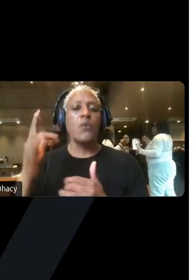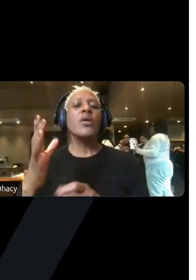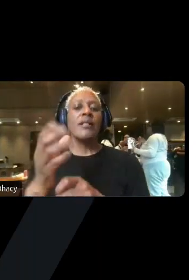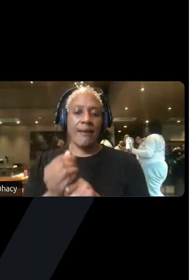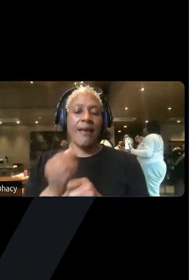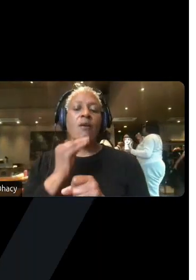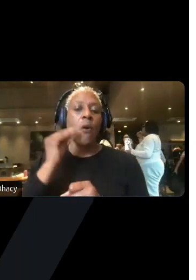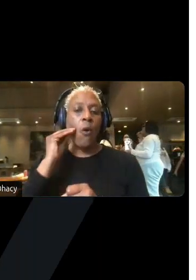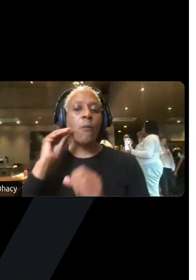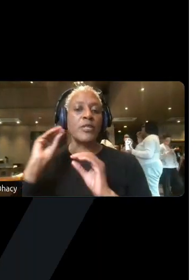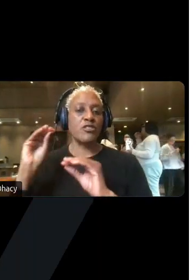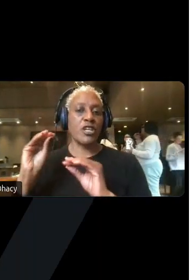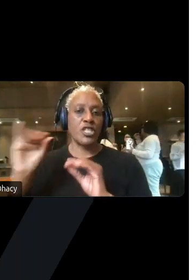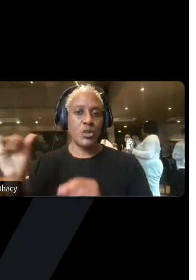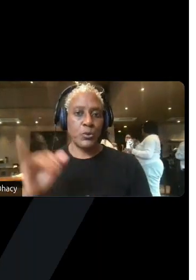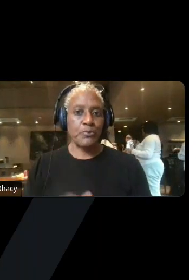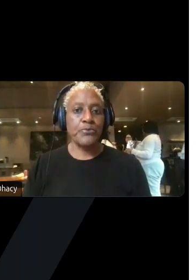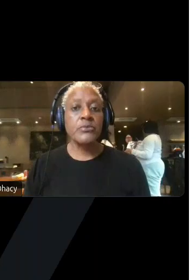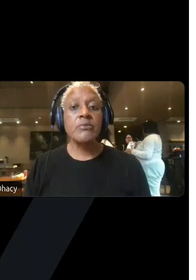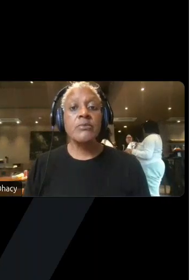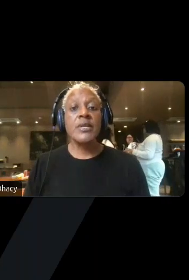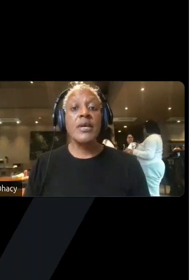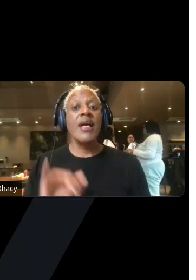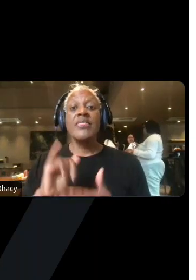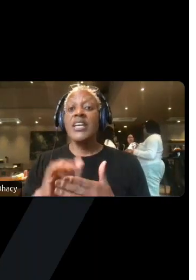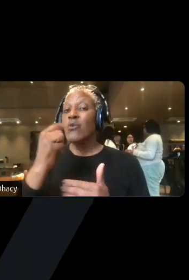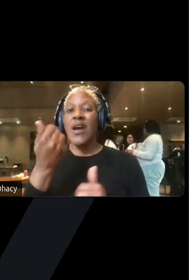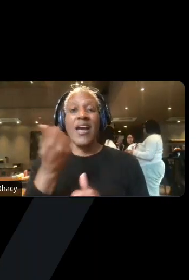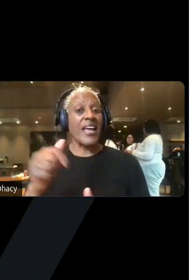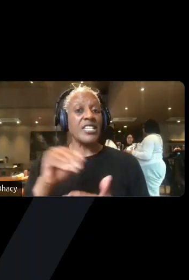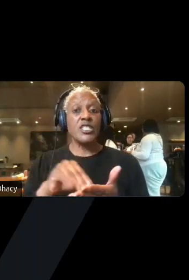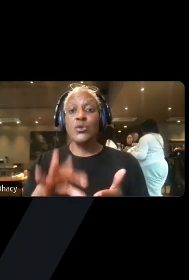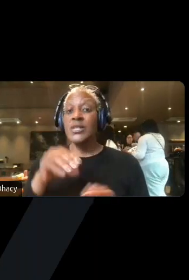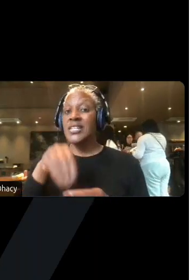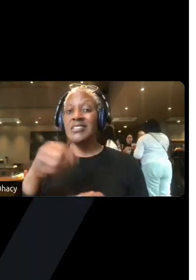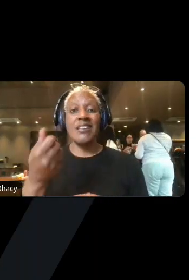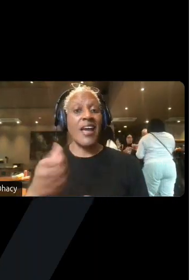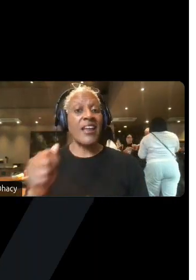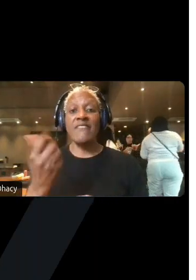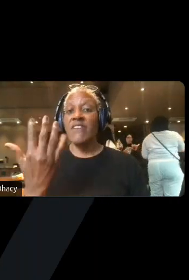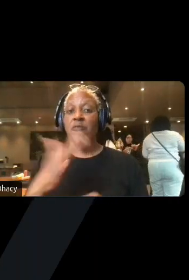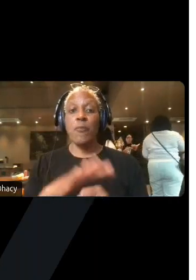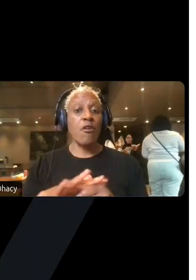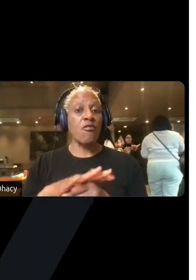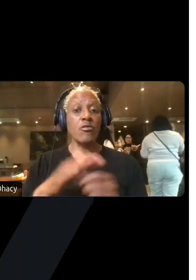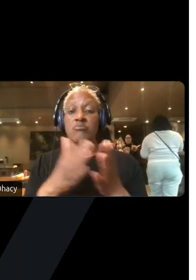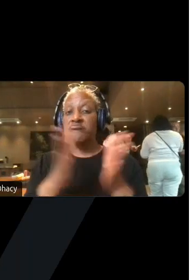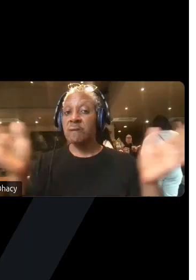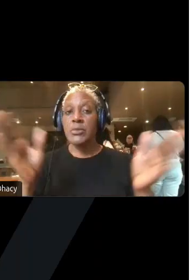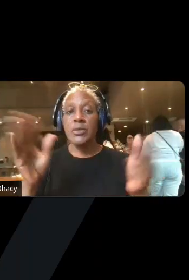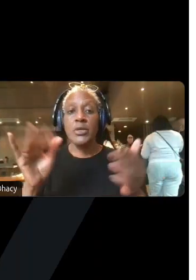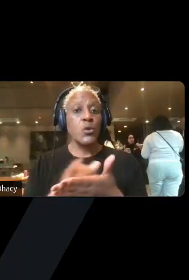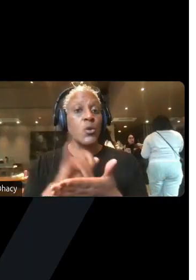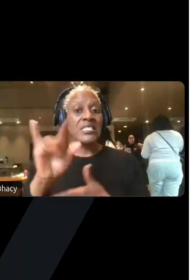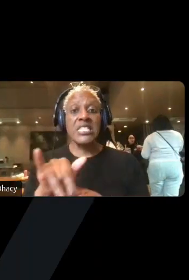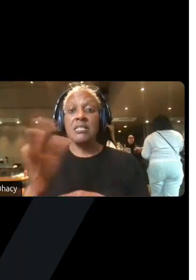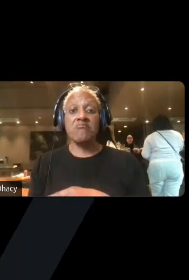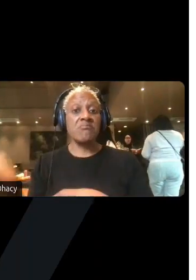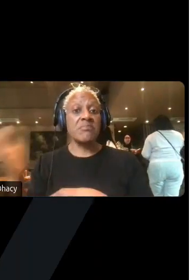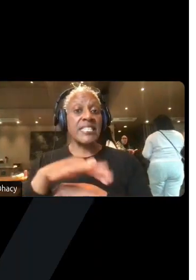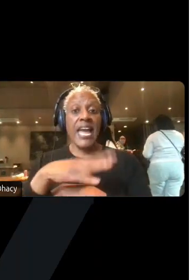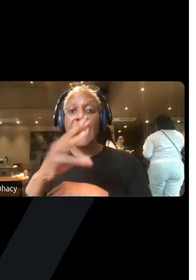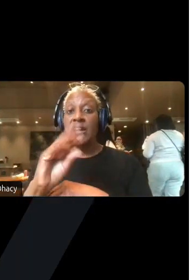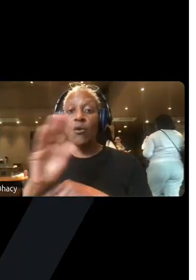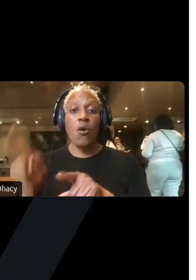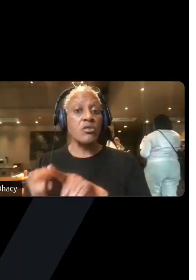instruction. This serves all students in all 5 boroughs of New York City and operates both during the day as well as outside